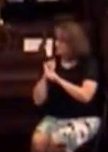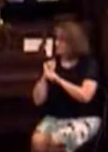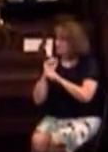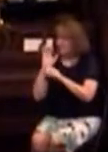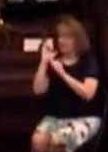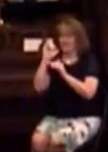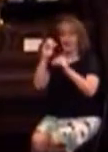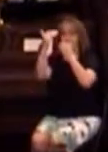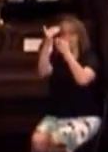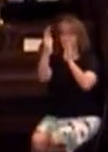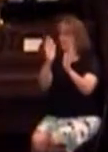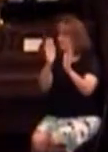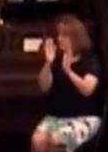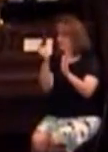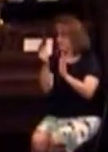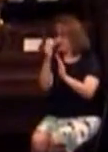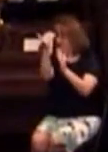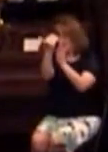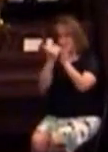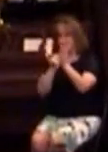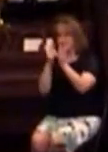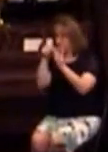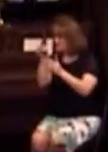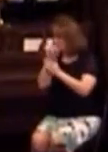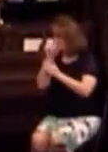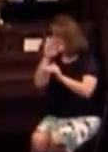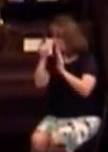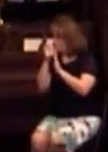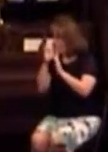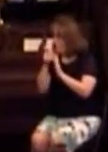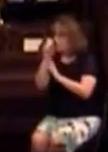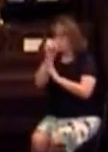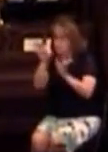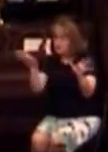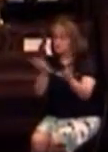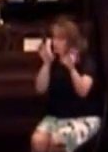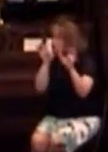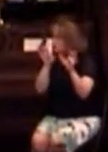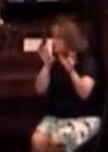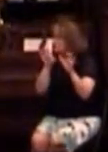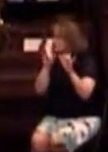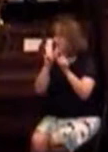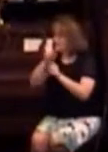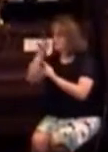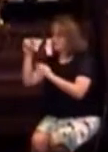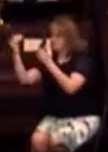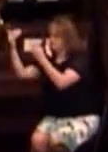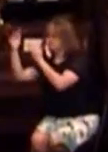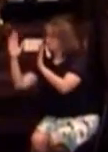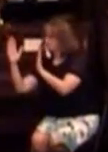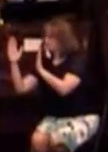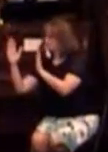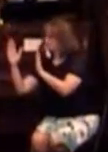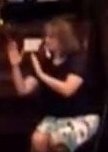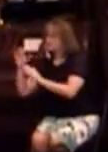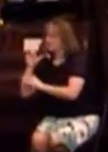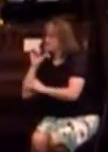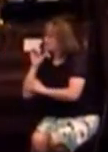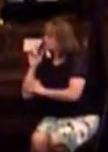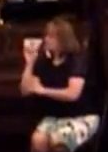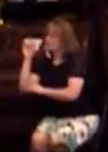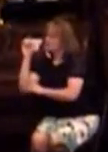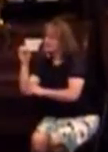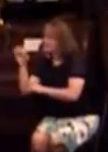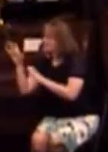quadrant is important, but not urgent. It's an important thing to do, but it's not pressing. Nobody's demanding